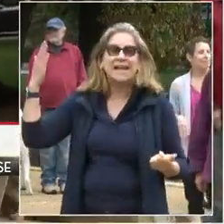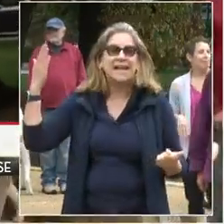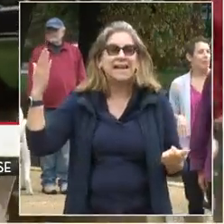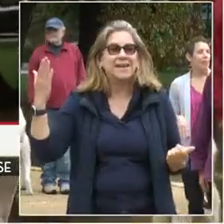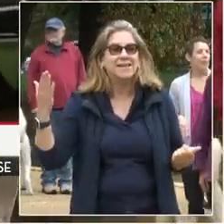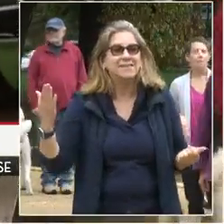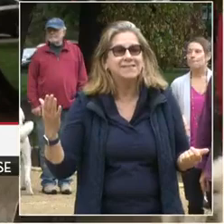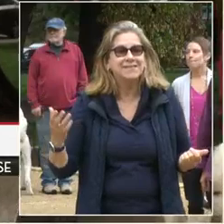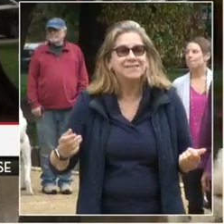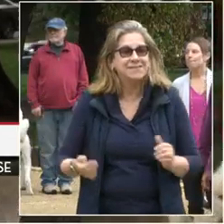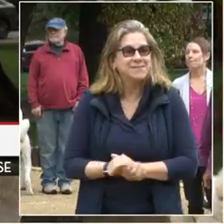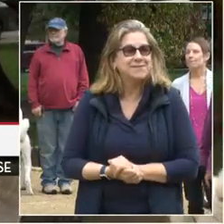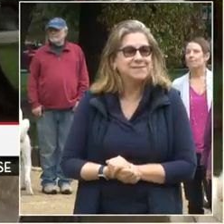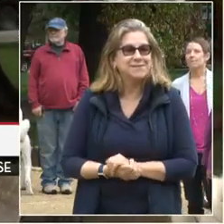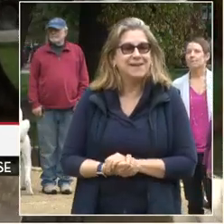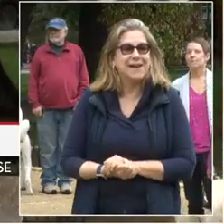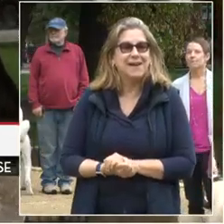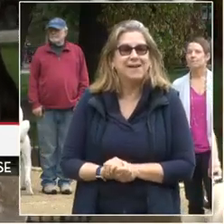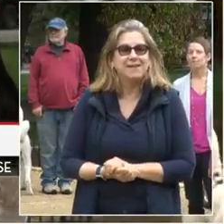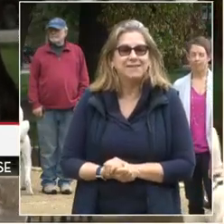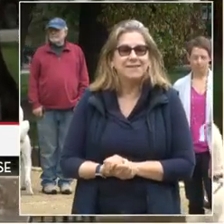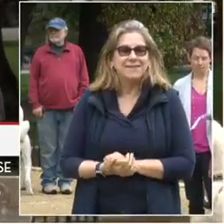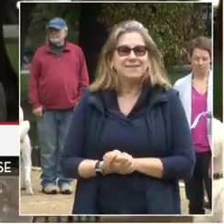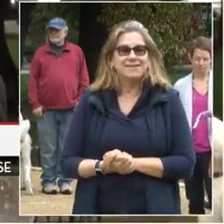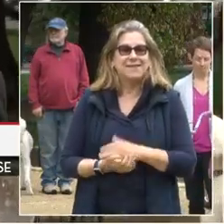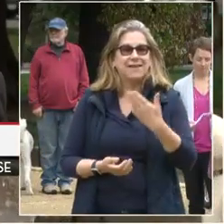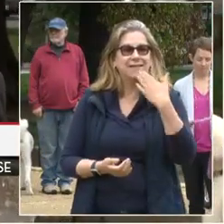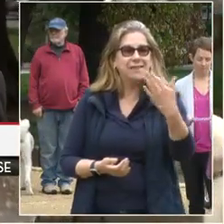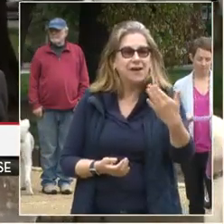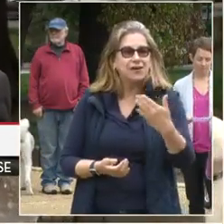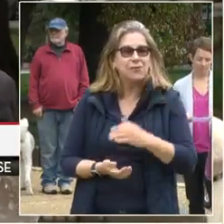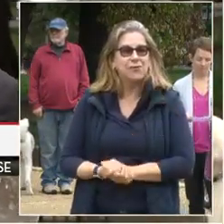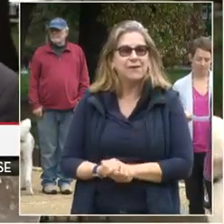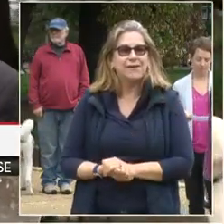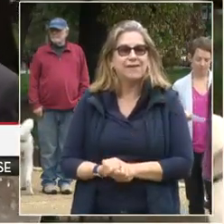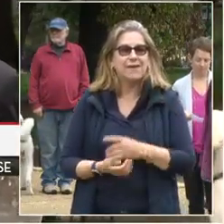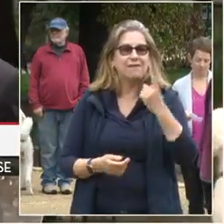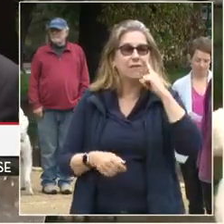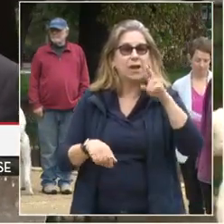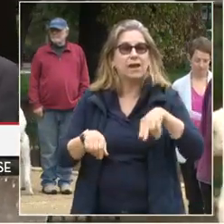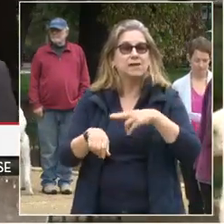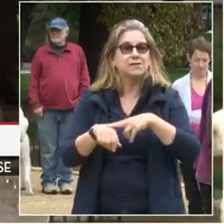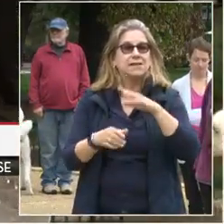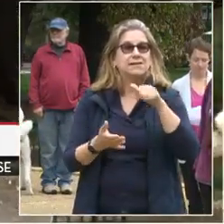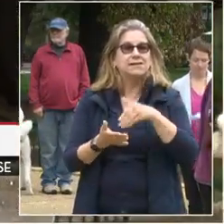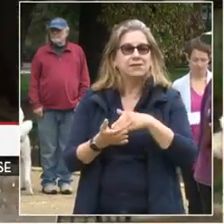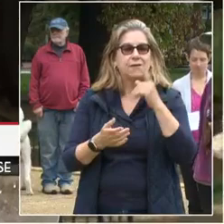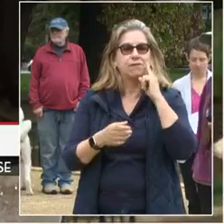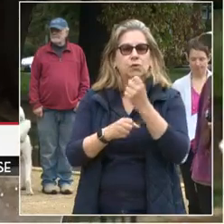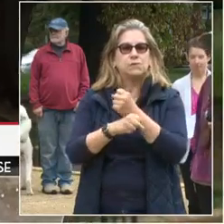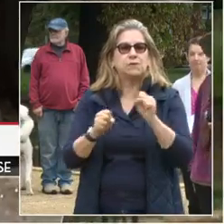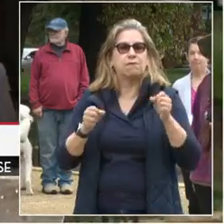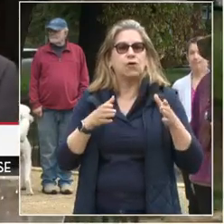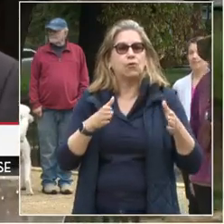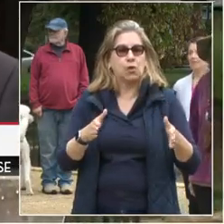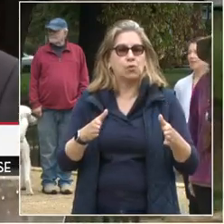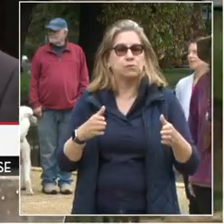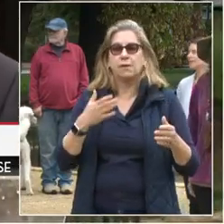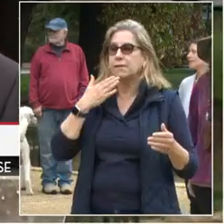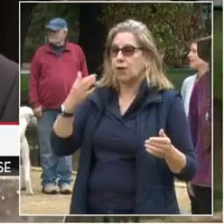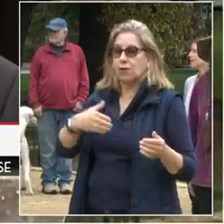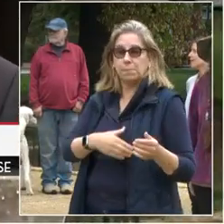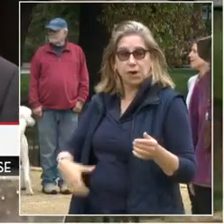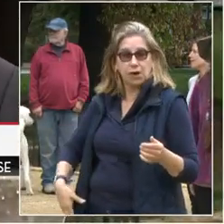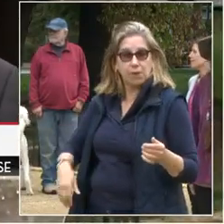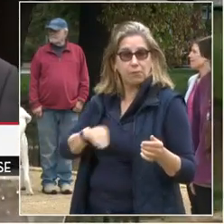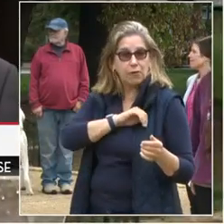Thank you to the National Center for Safe Routes to School for hosting today's event. Thank you, Mayor Bowser. More than